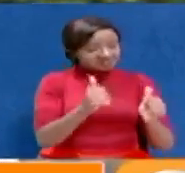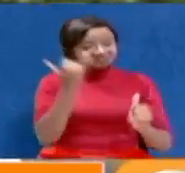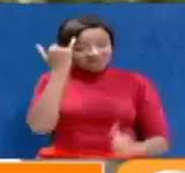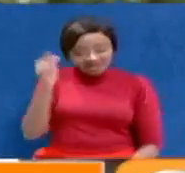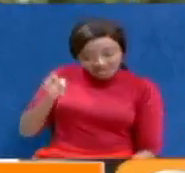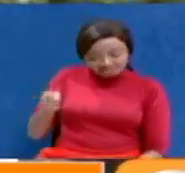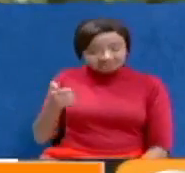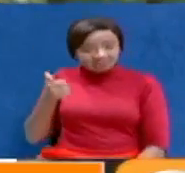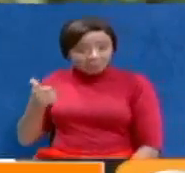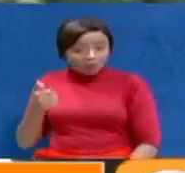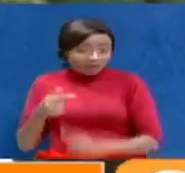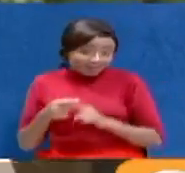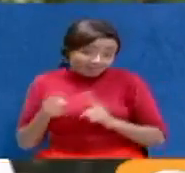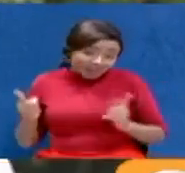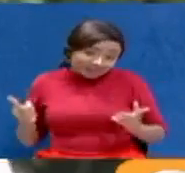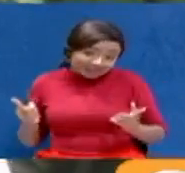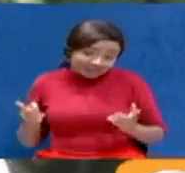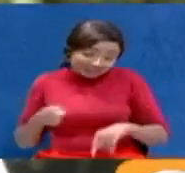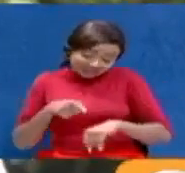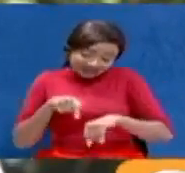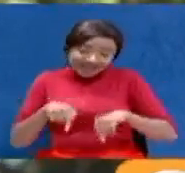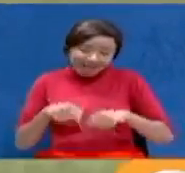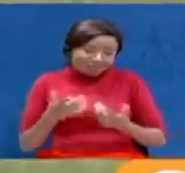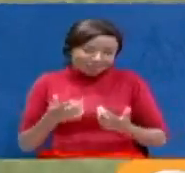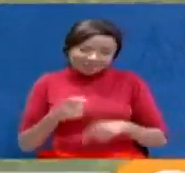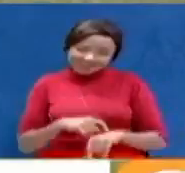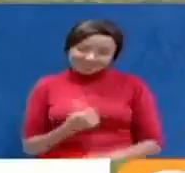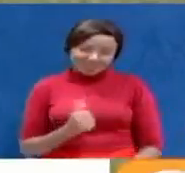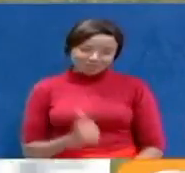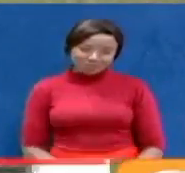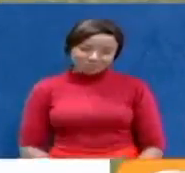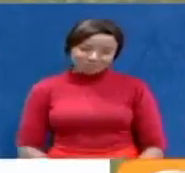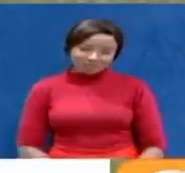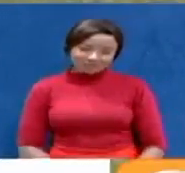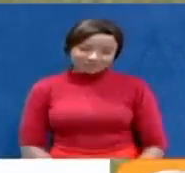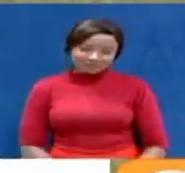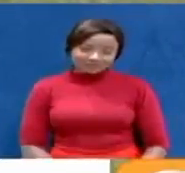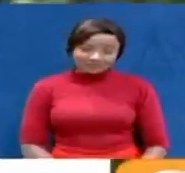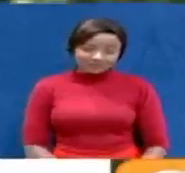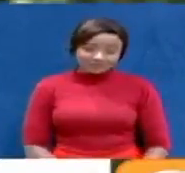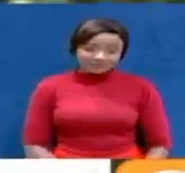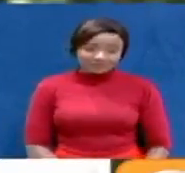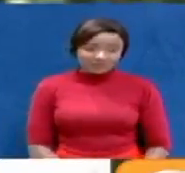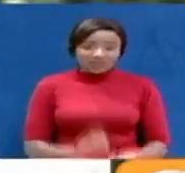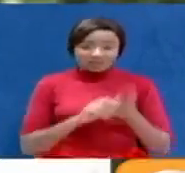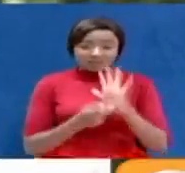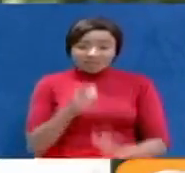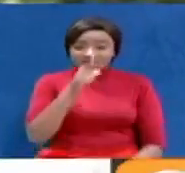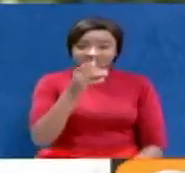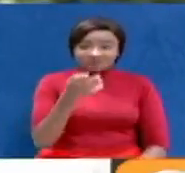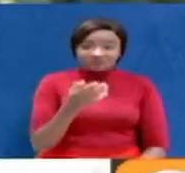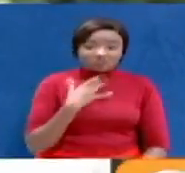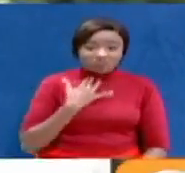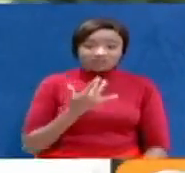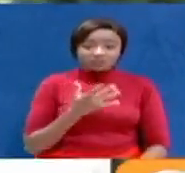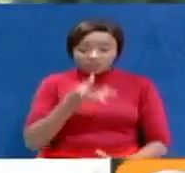but then it's an idea whose time has not yet come. Basically, for you to probably have a good standing of an